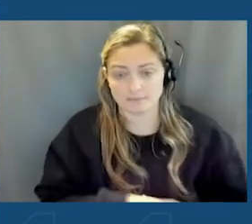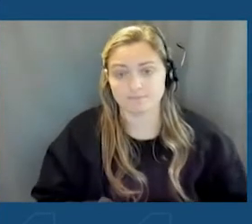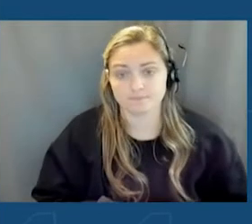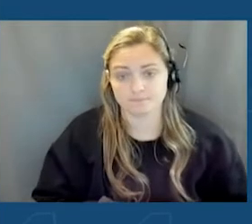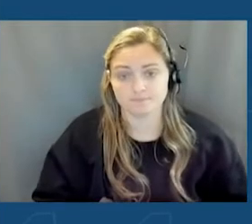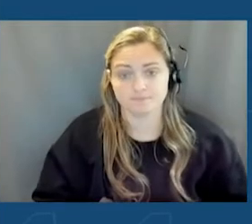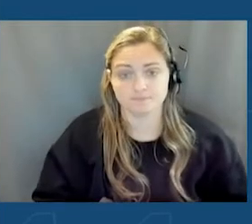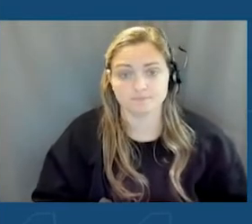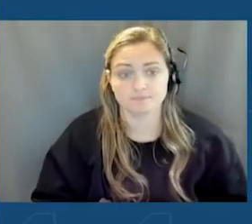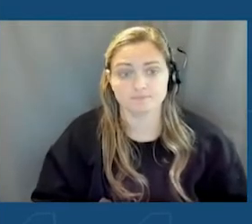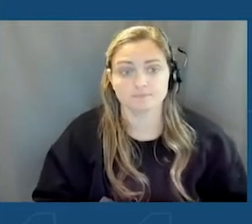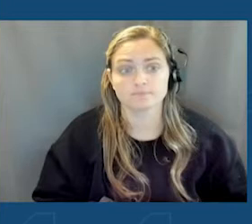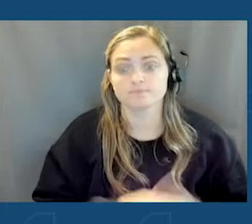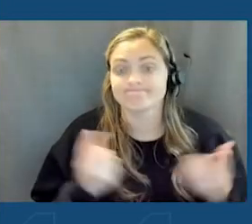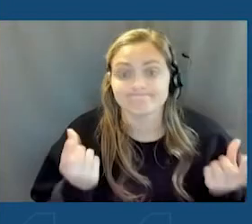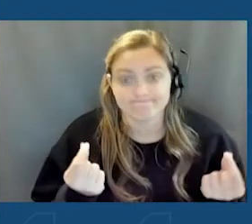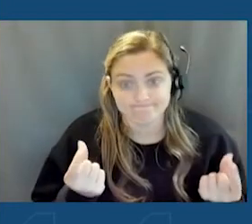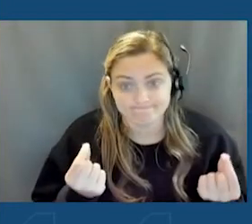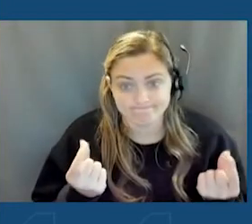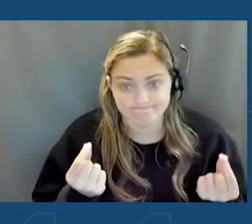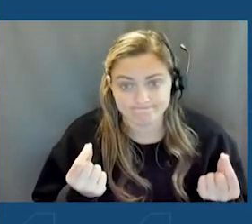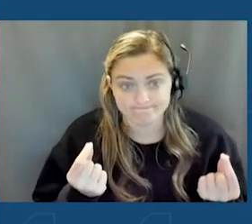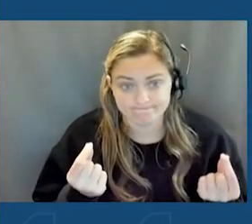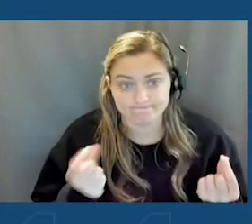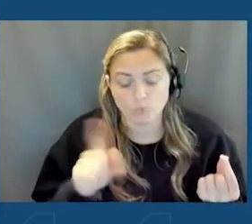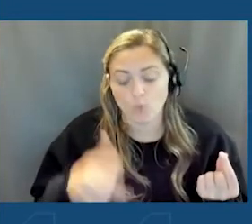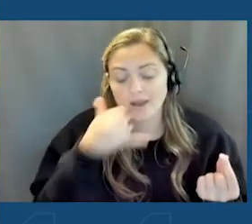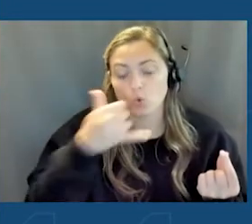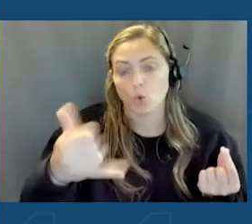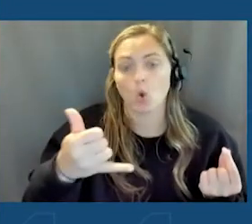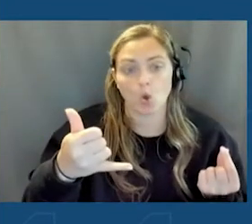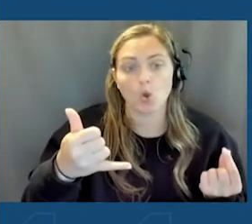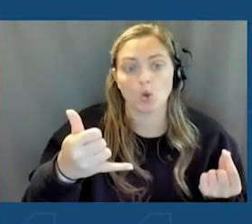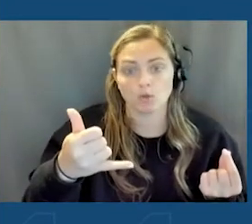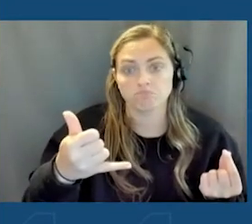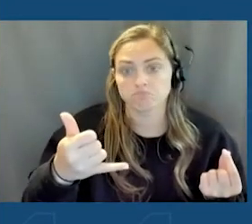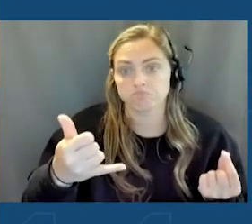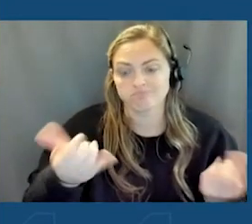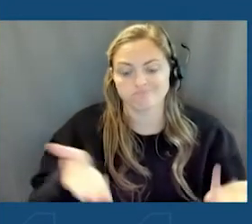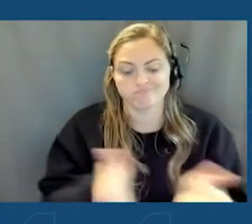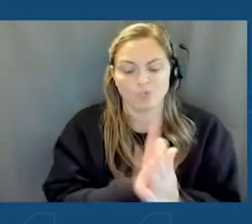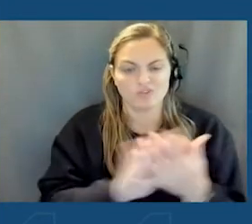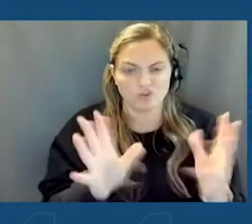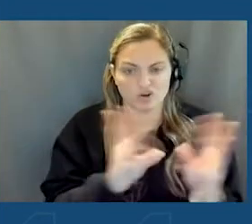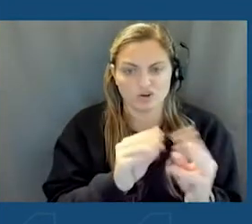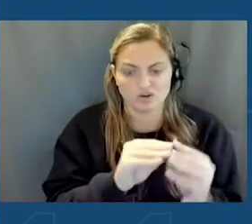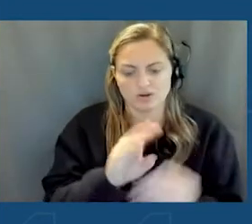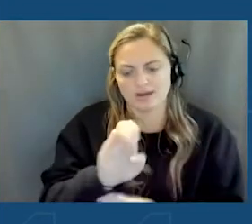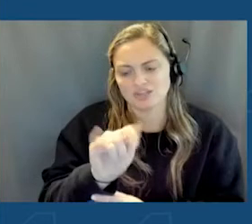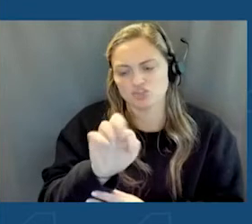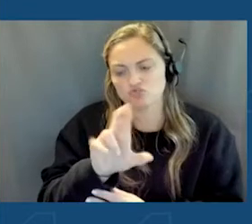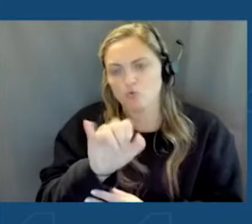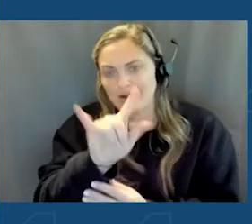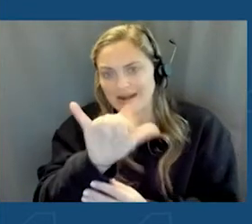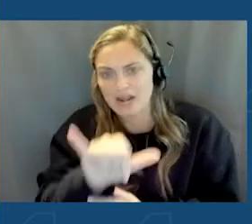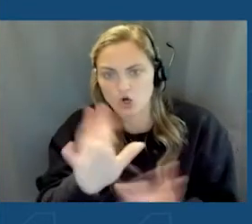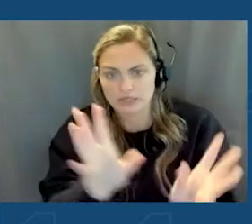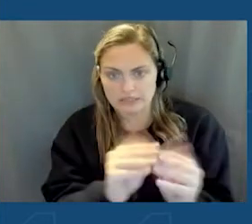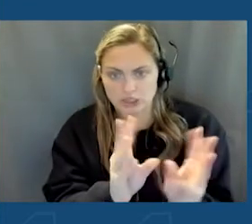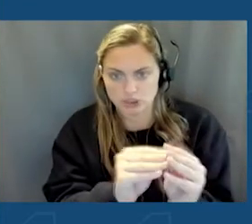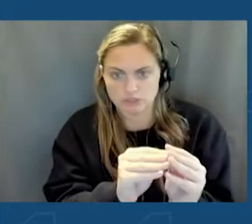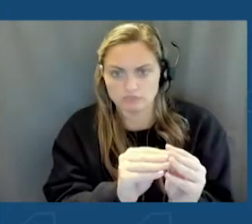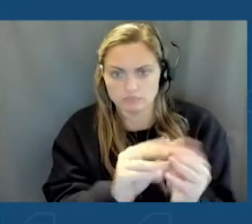So what do I have to do? I had to call an extraordinary session. That's actually what they call it. It is extraordinary, but it's called an extraordinary session,